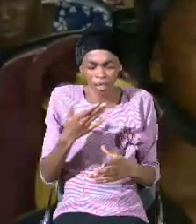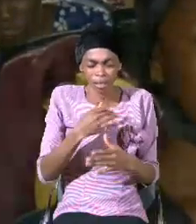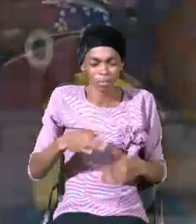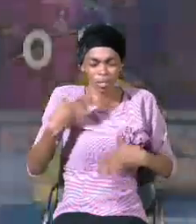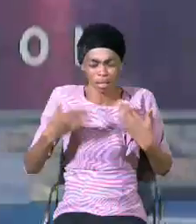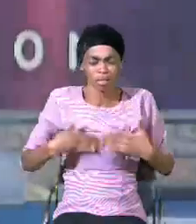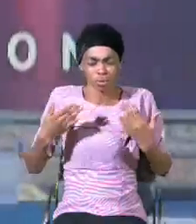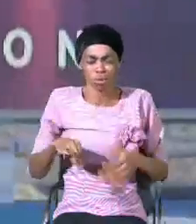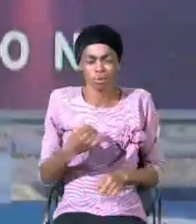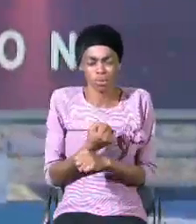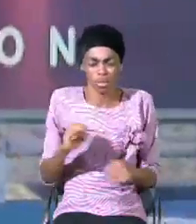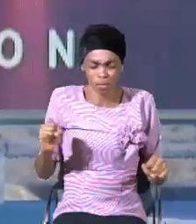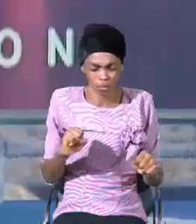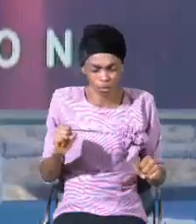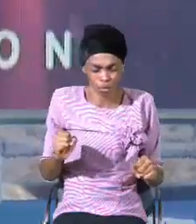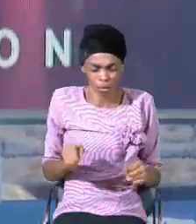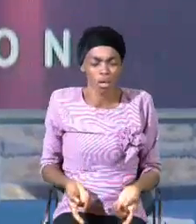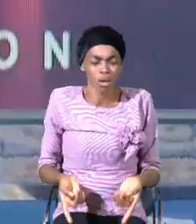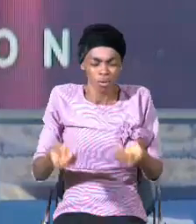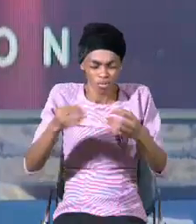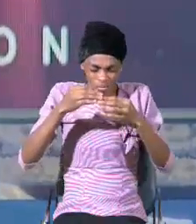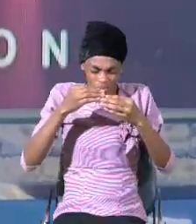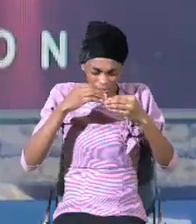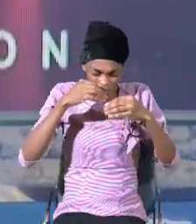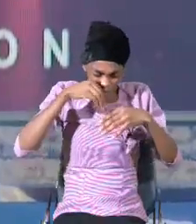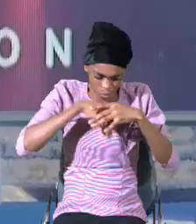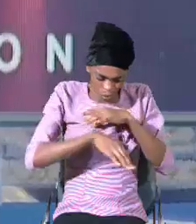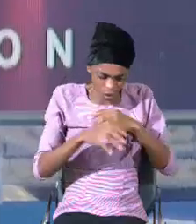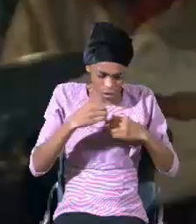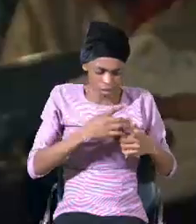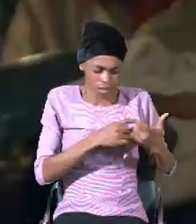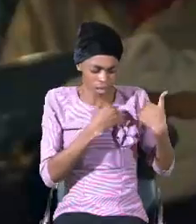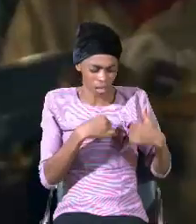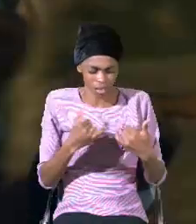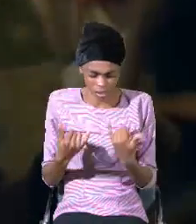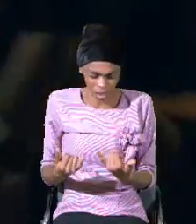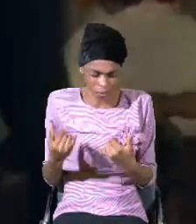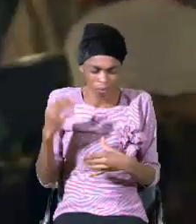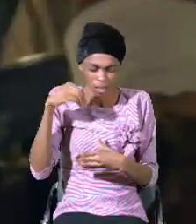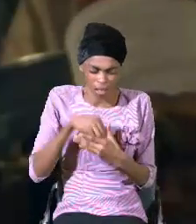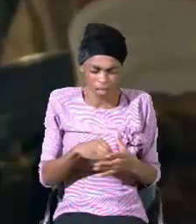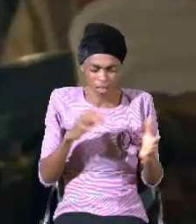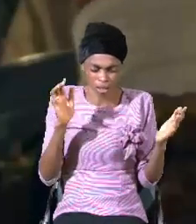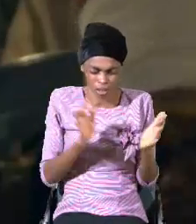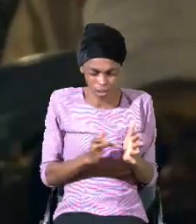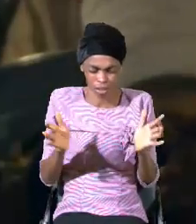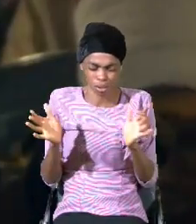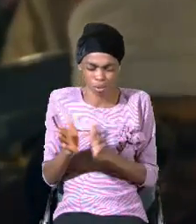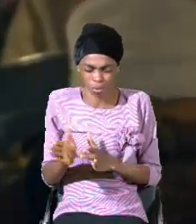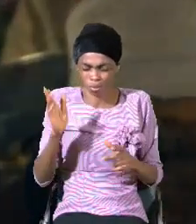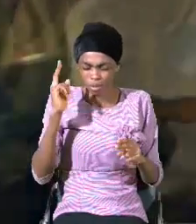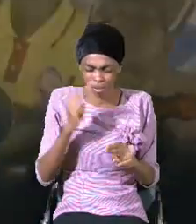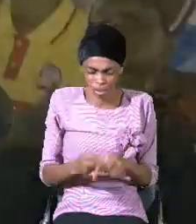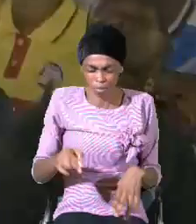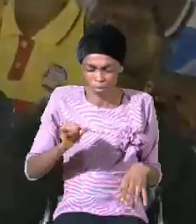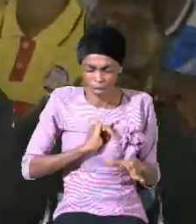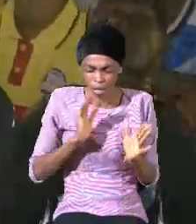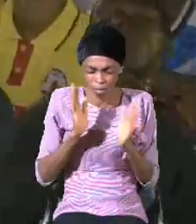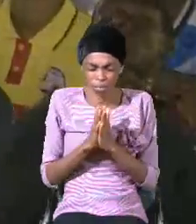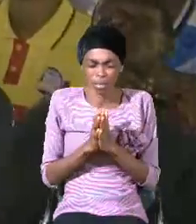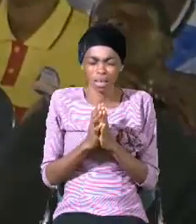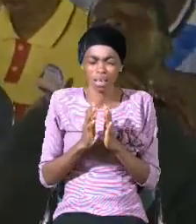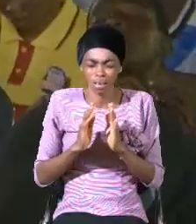of salvation settle in their hearts right now. In Jesus' name I